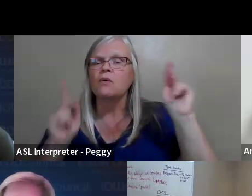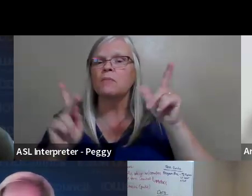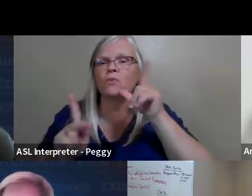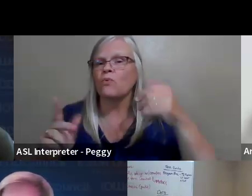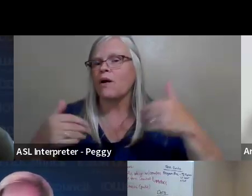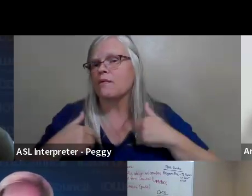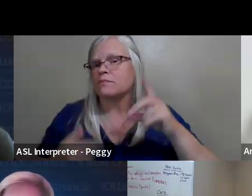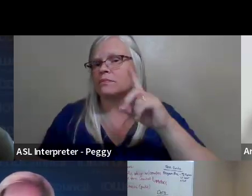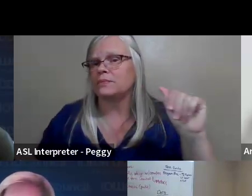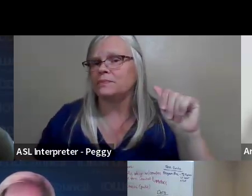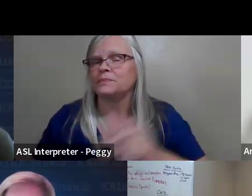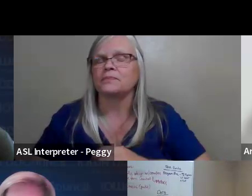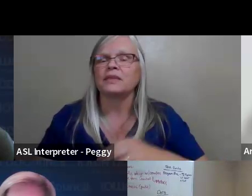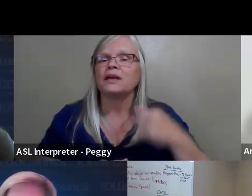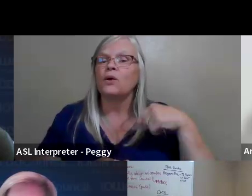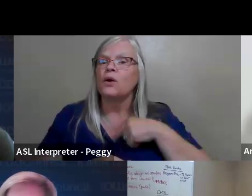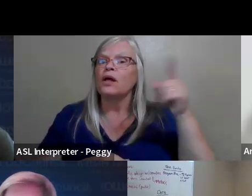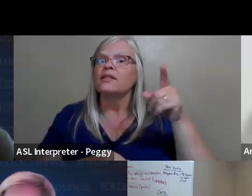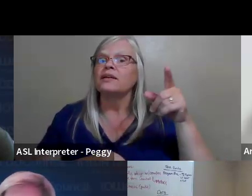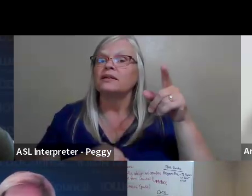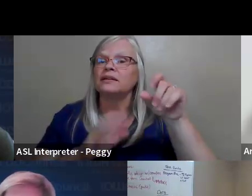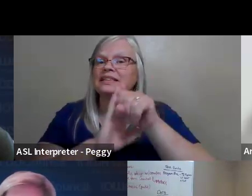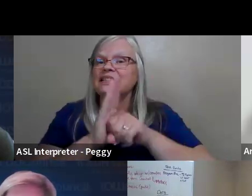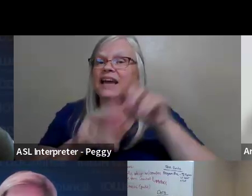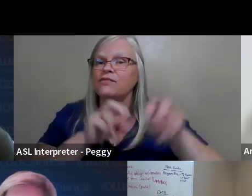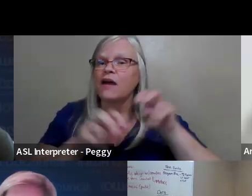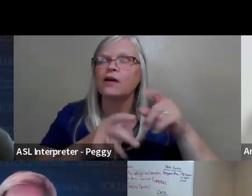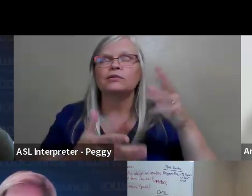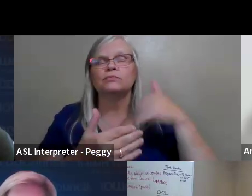disabilities. So we had a chance at the state fair to talk to